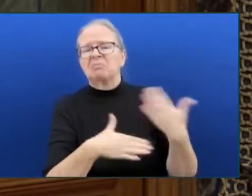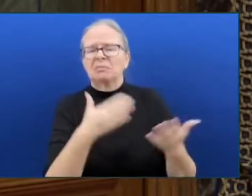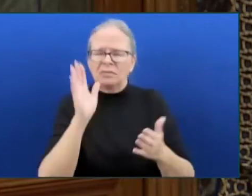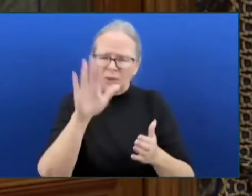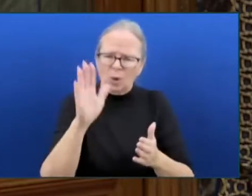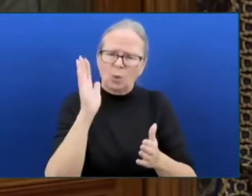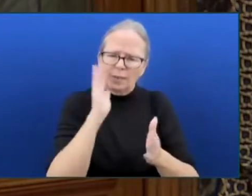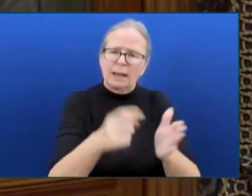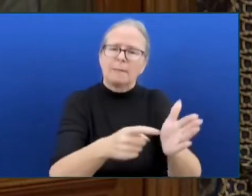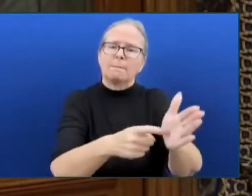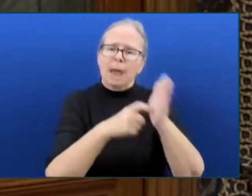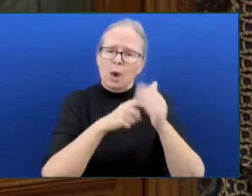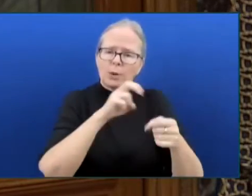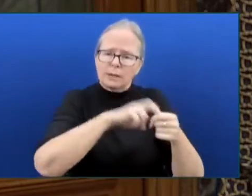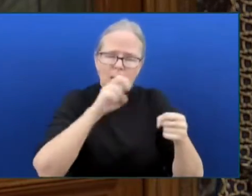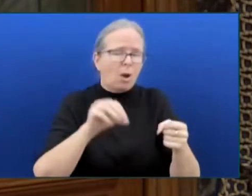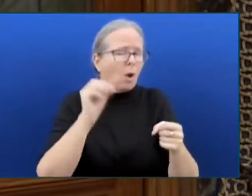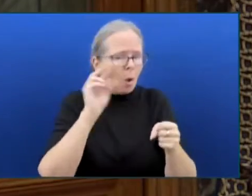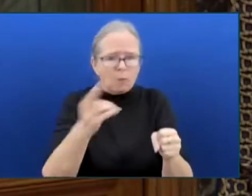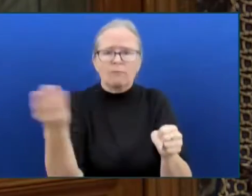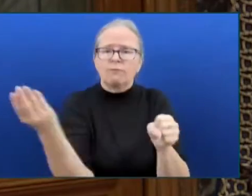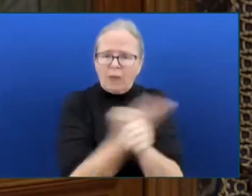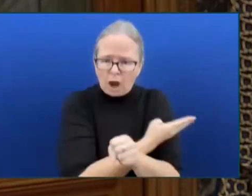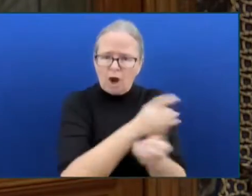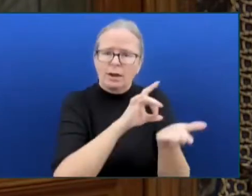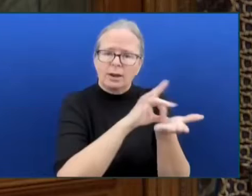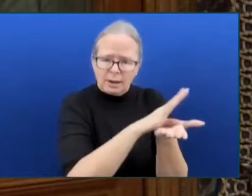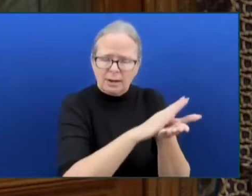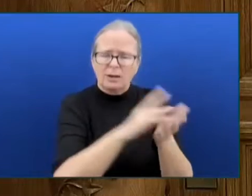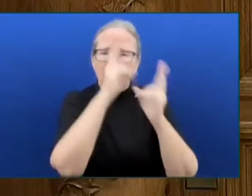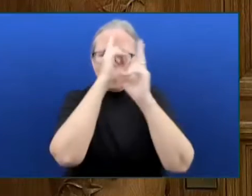and restore some honour back to this place?